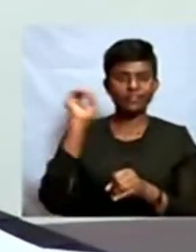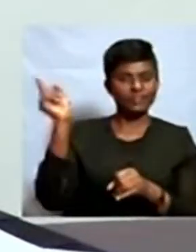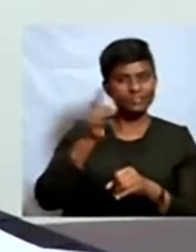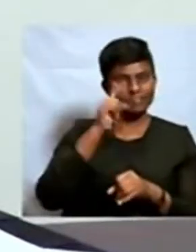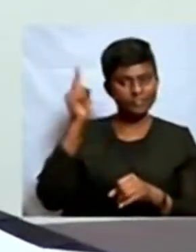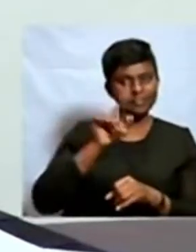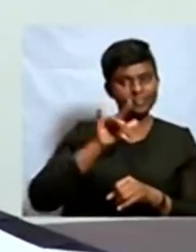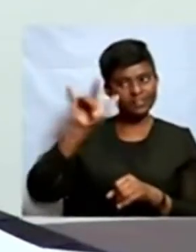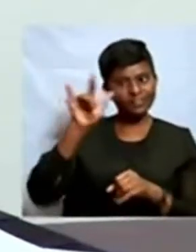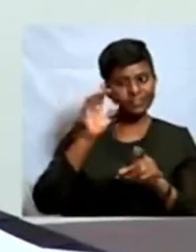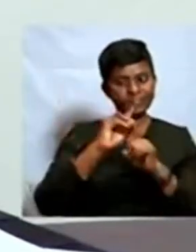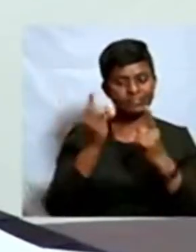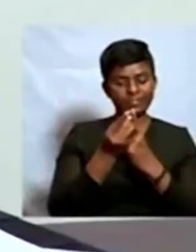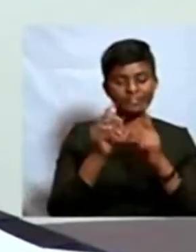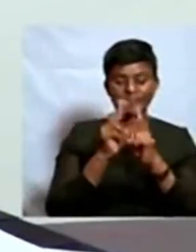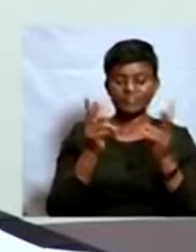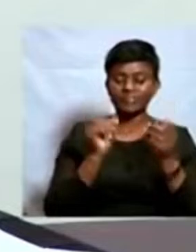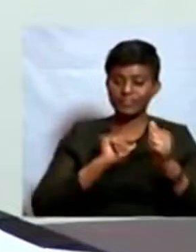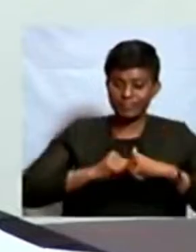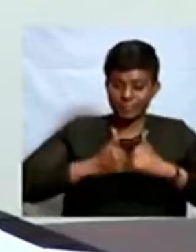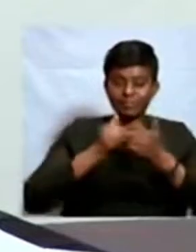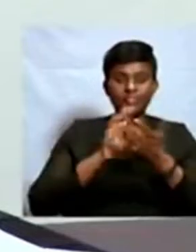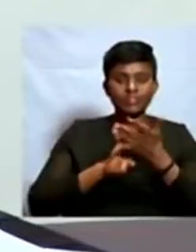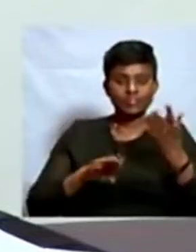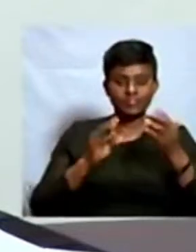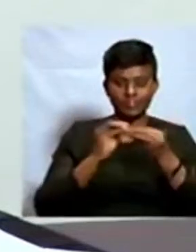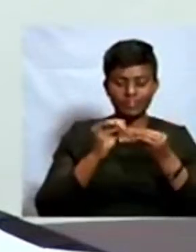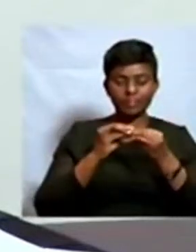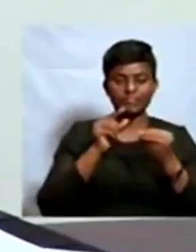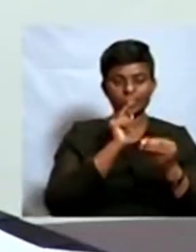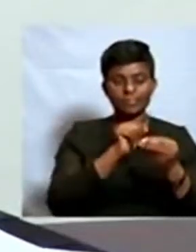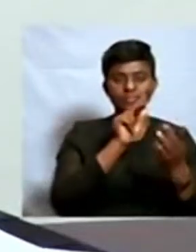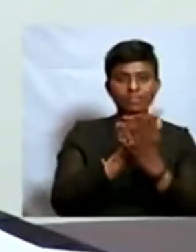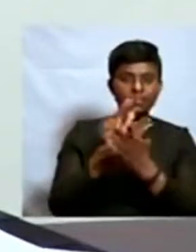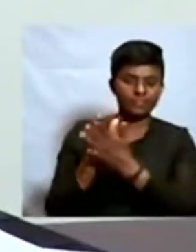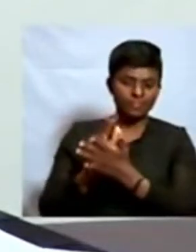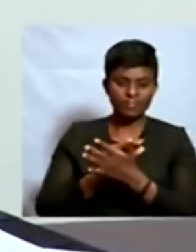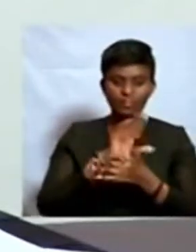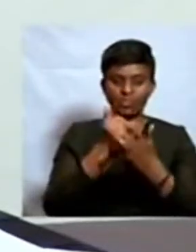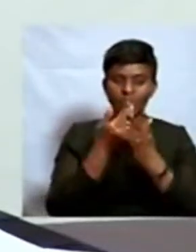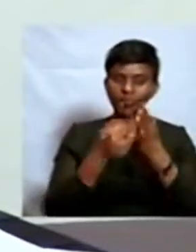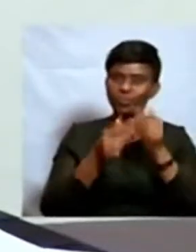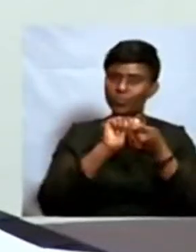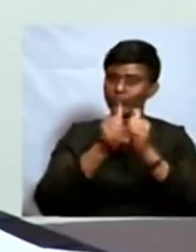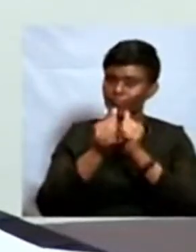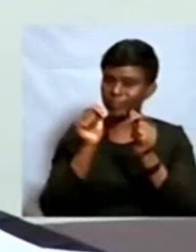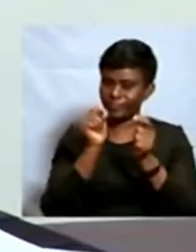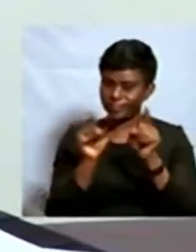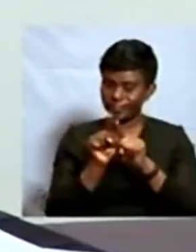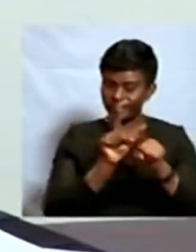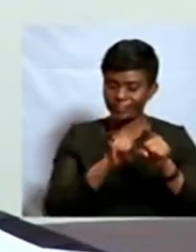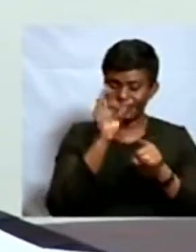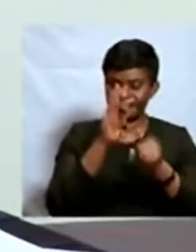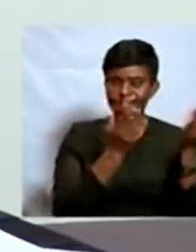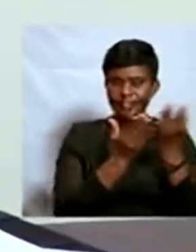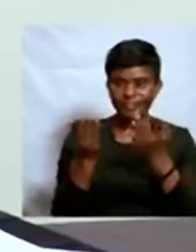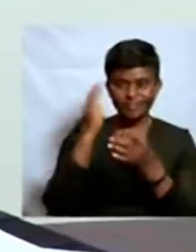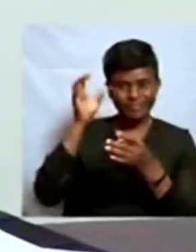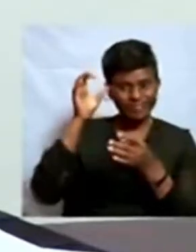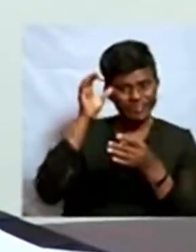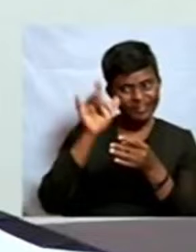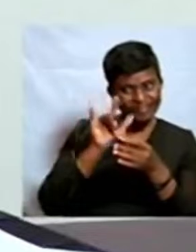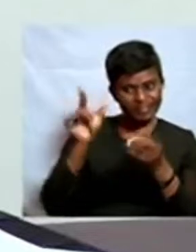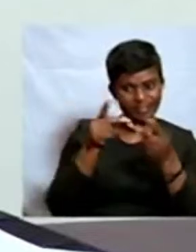aviation industry. So we believe that by enacting these amendments, we will be bringing the civil aviation space